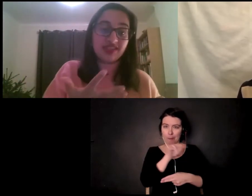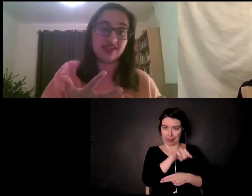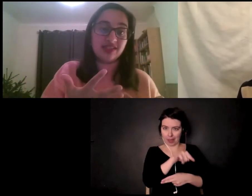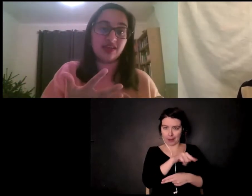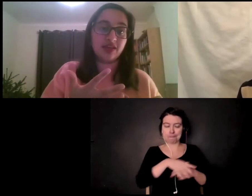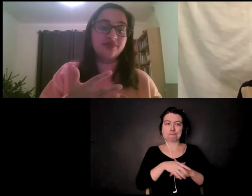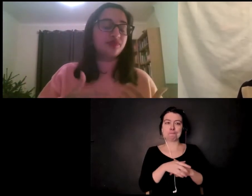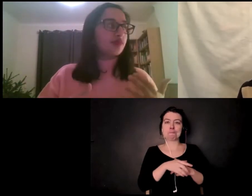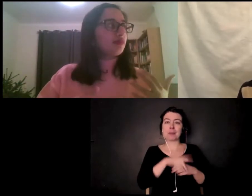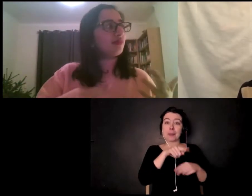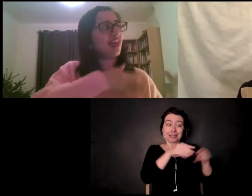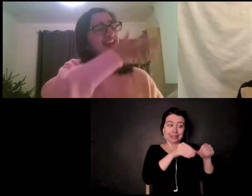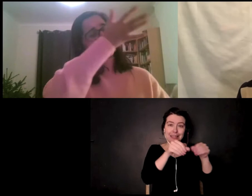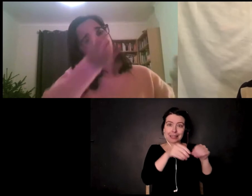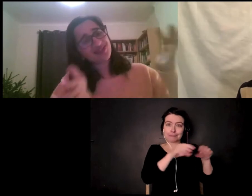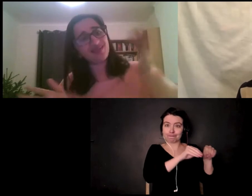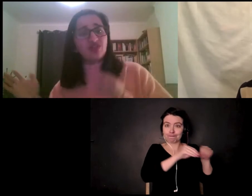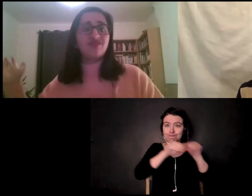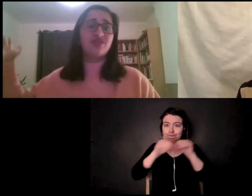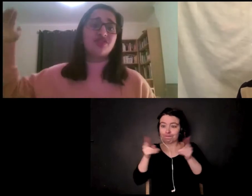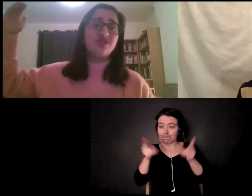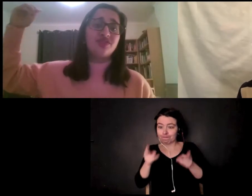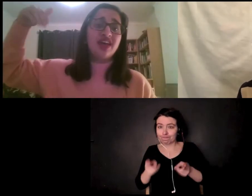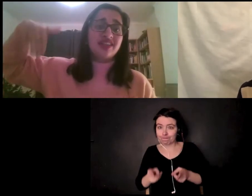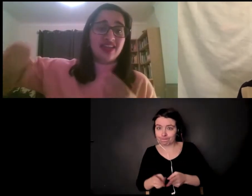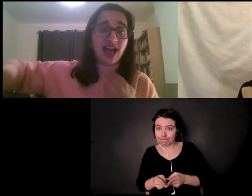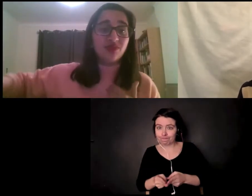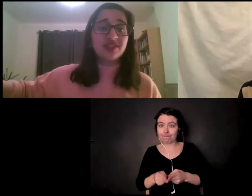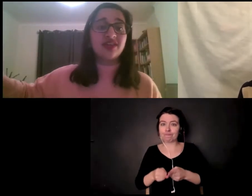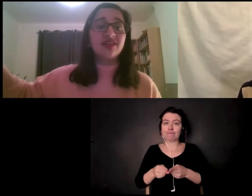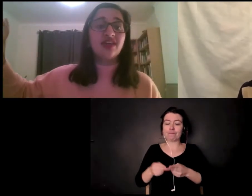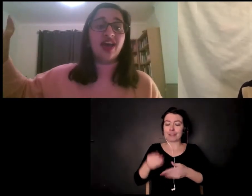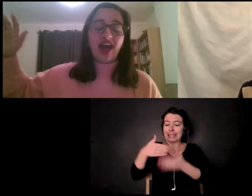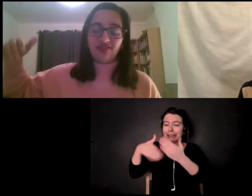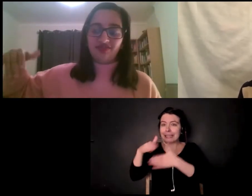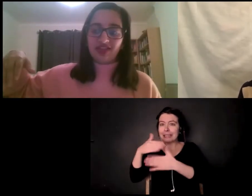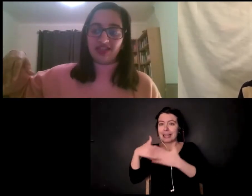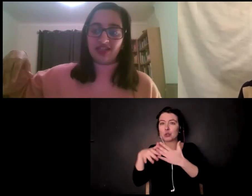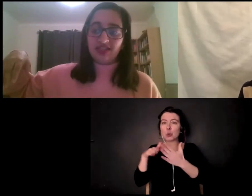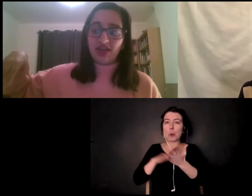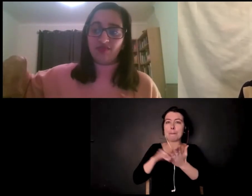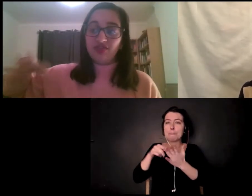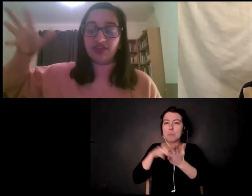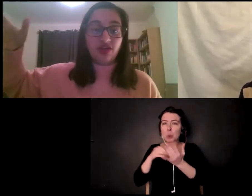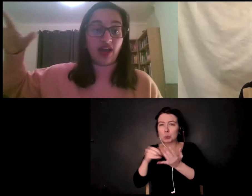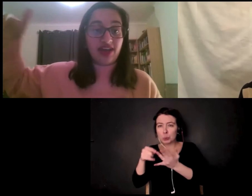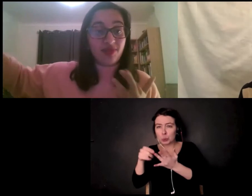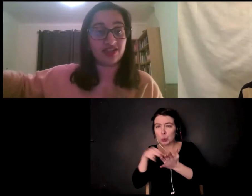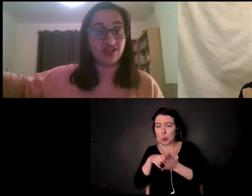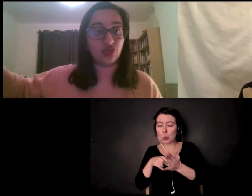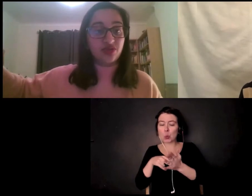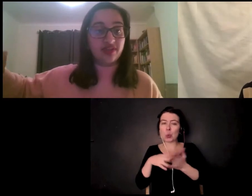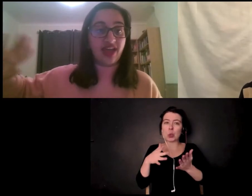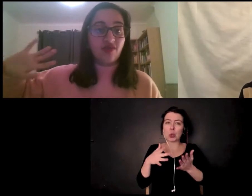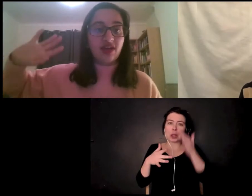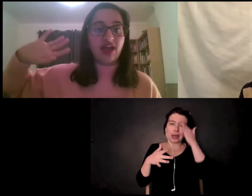monsoon season, and at the same time traveled to the Amazon and affected, and impacted